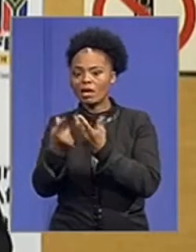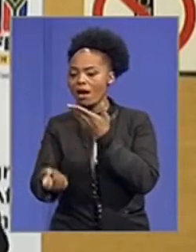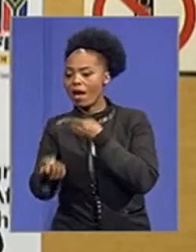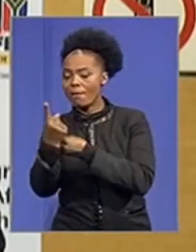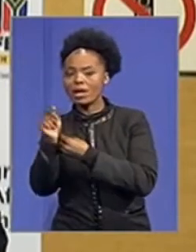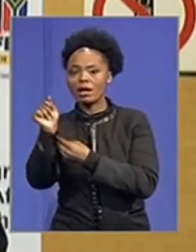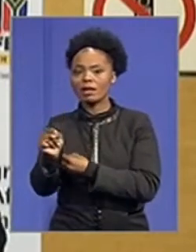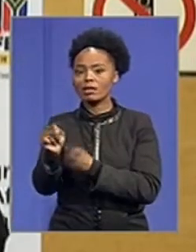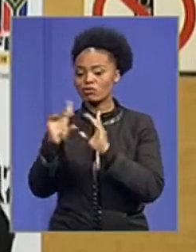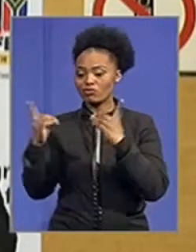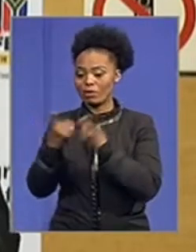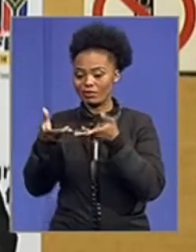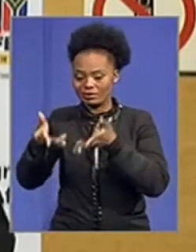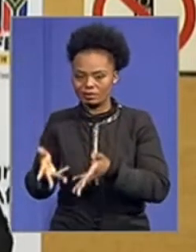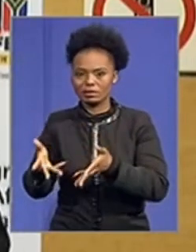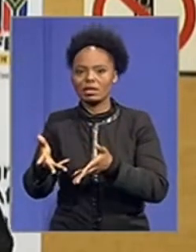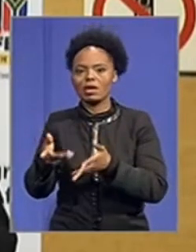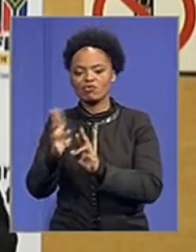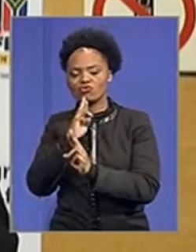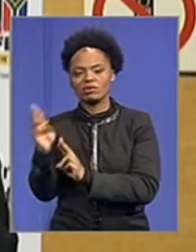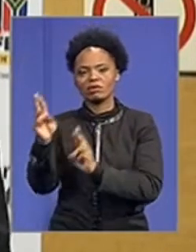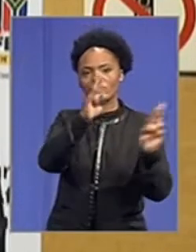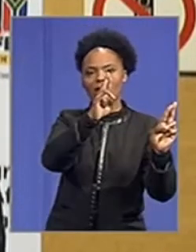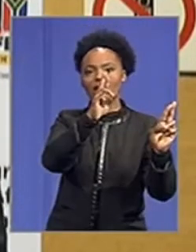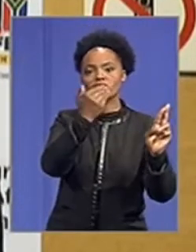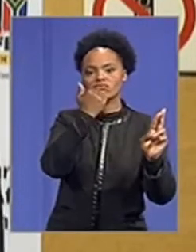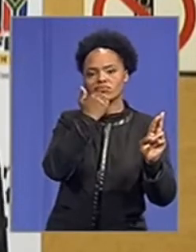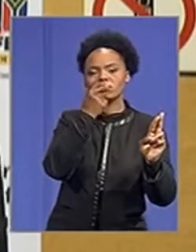the department, we will refer those to the